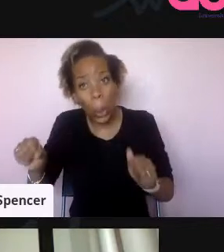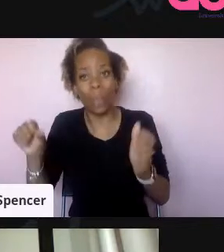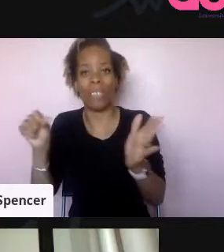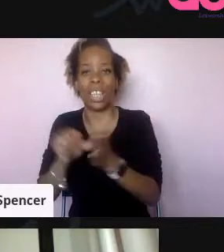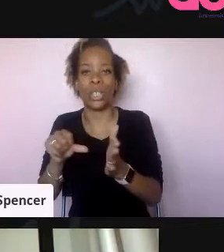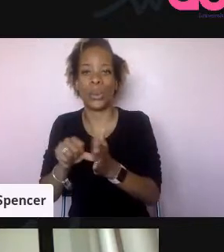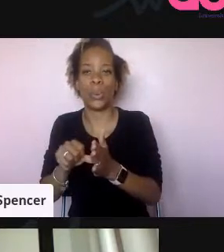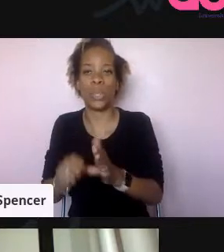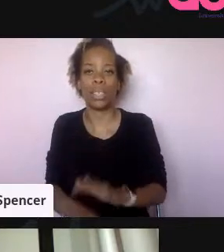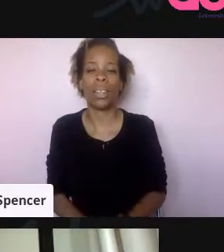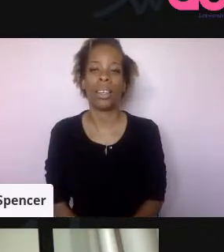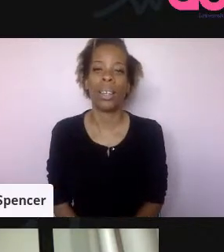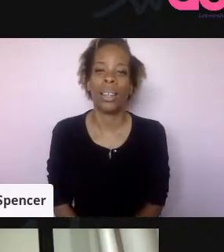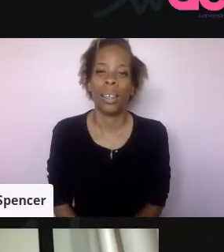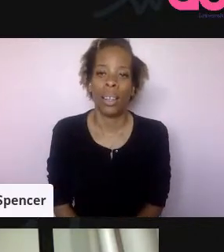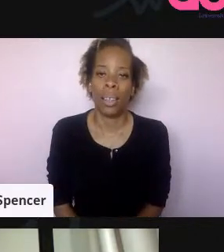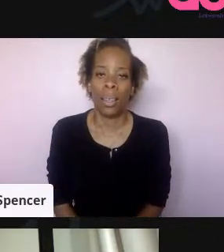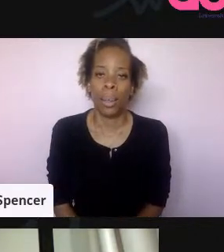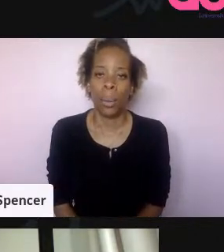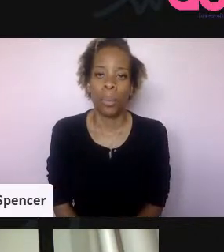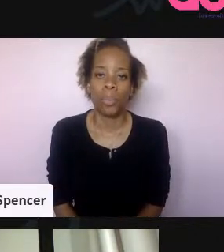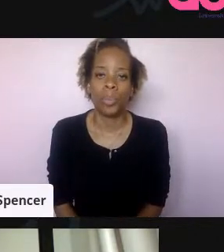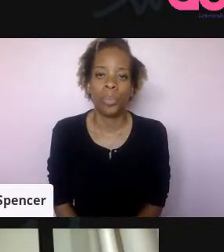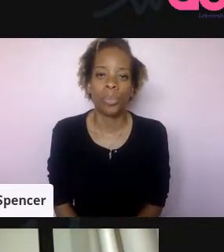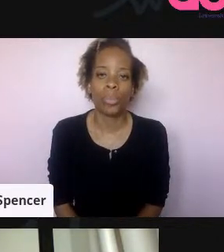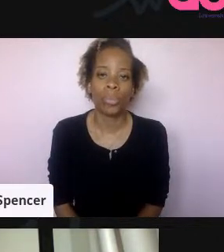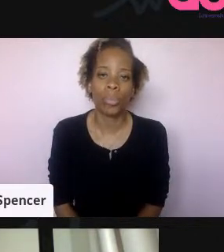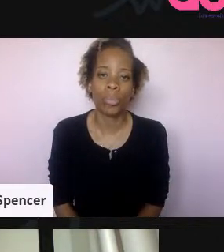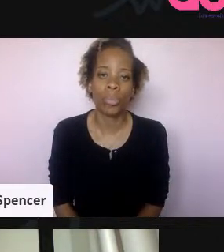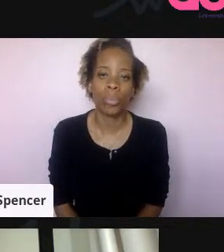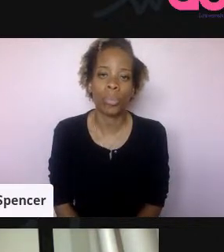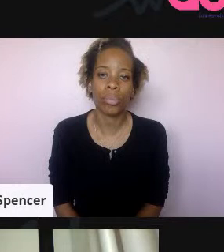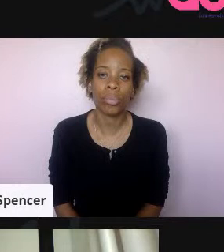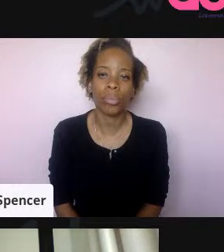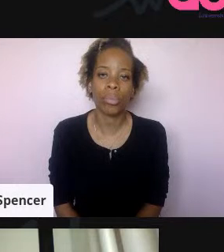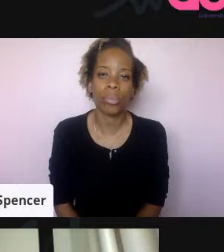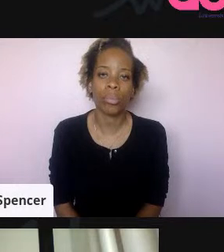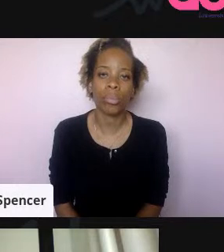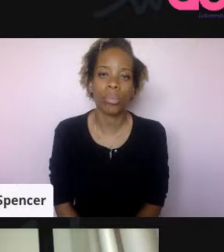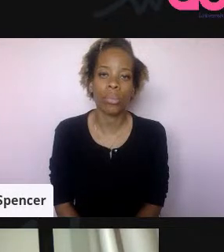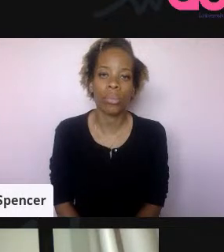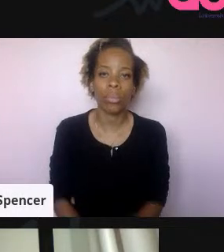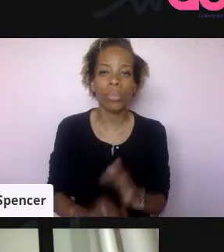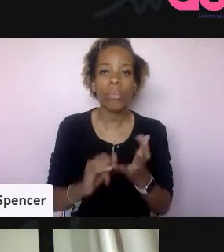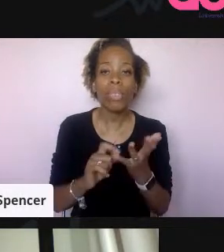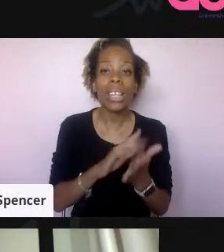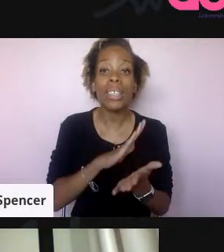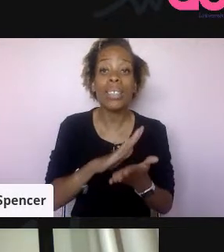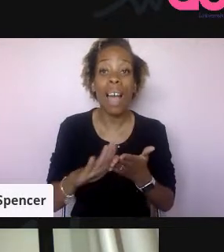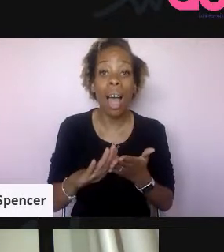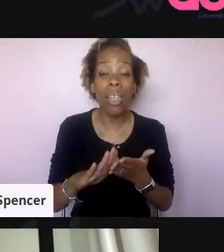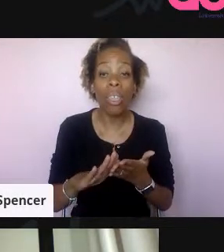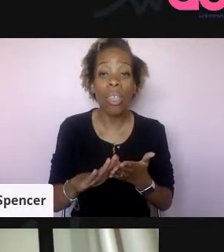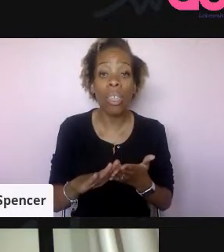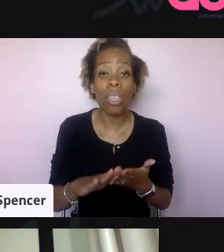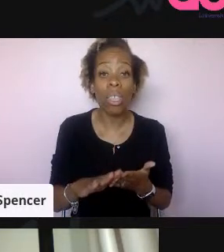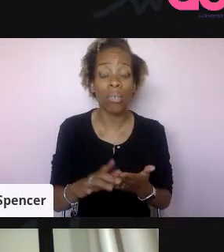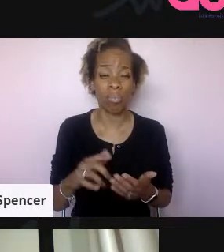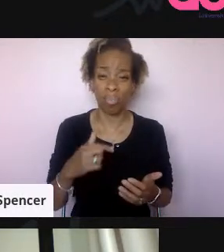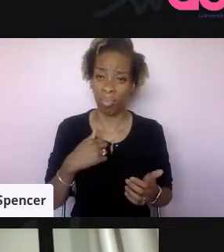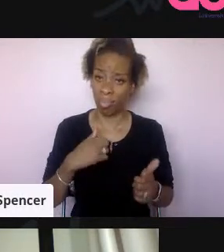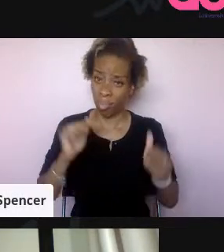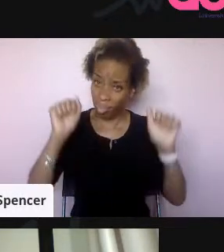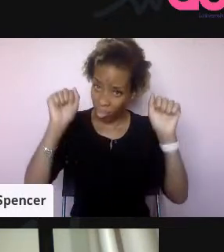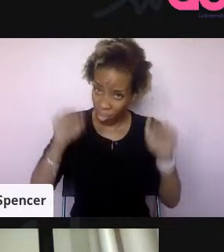you. Seth, come to you next. Yeah, my contribution is yes, Jenny,